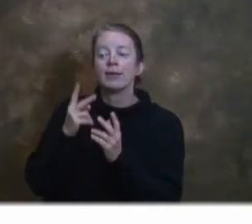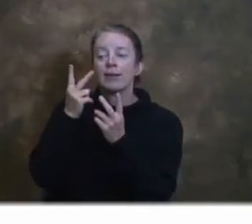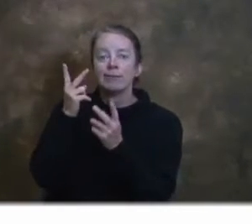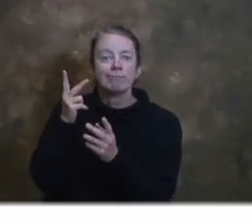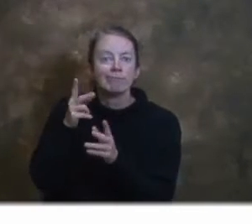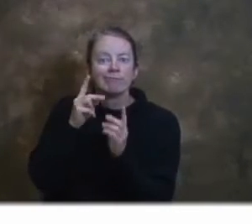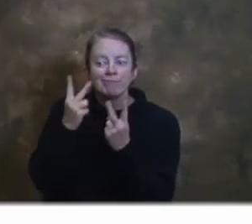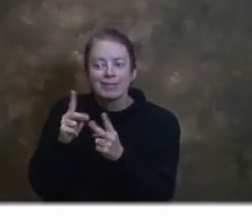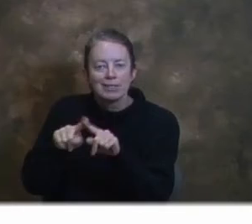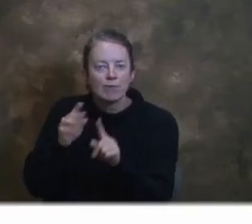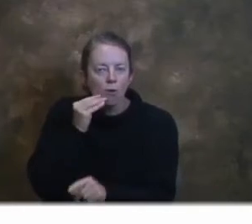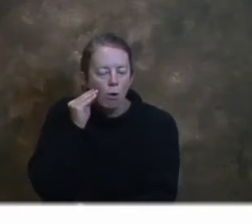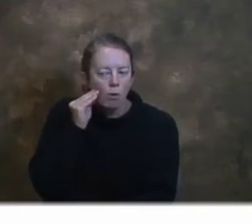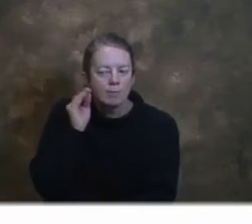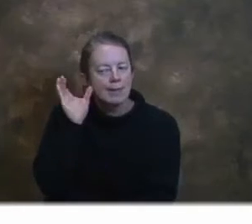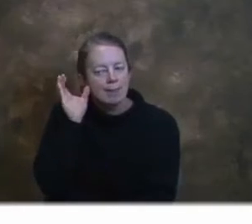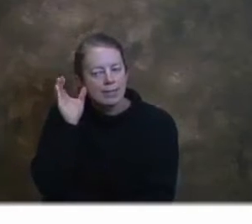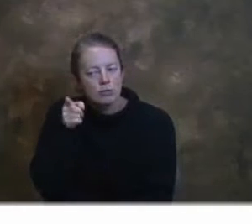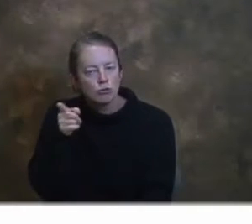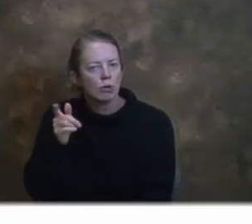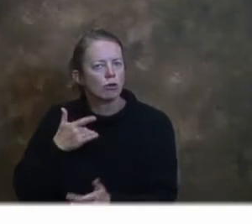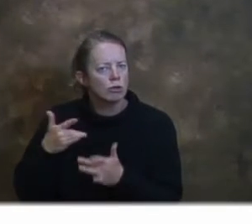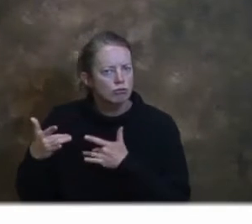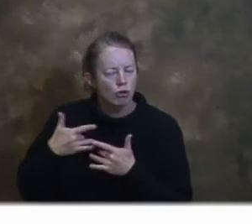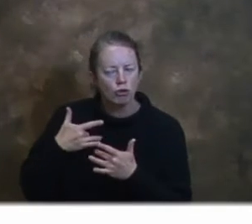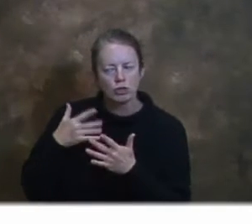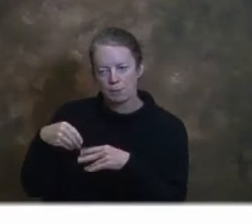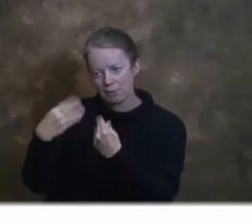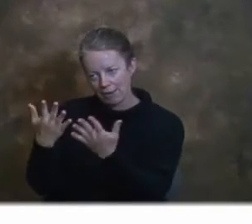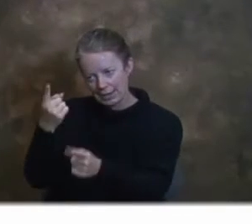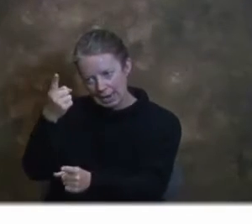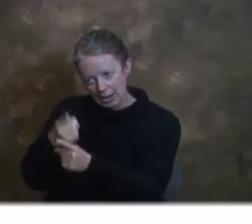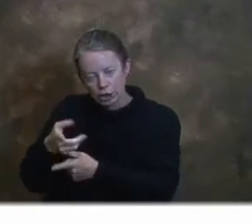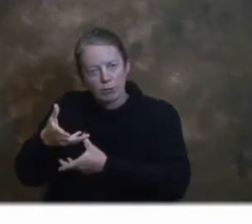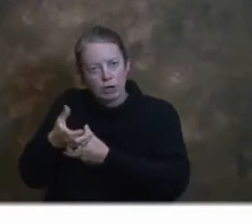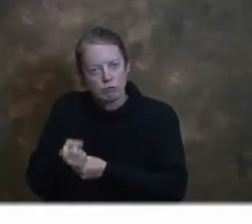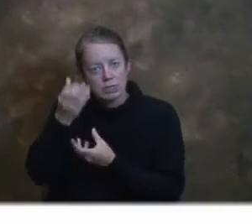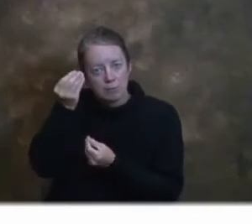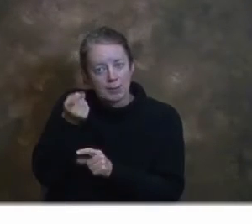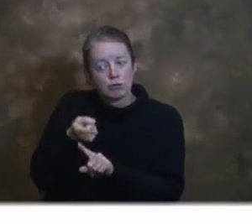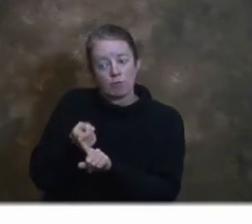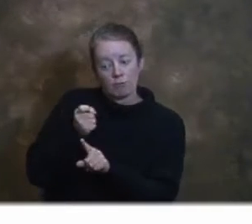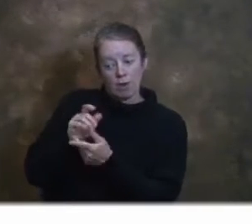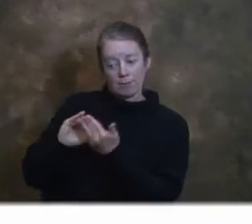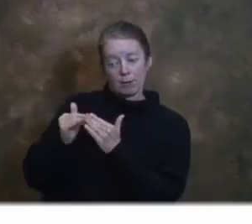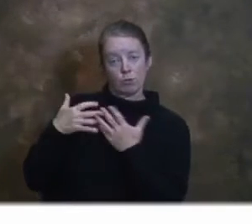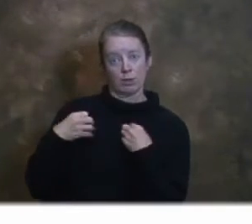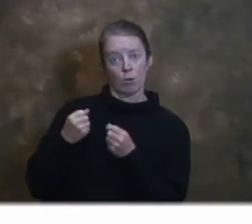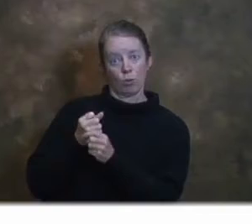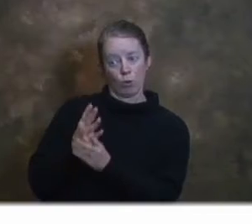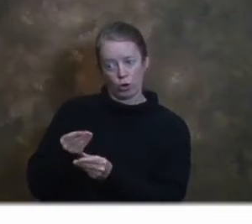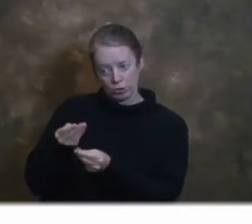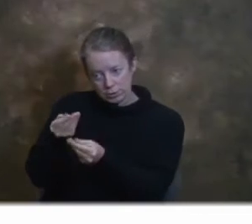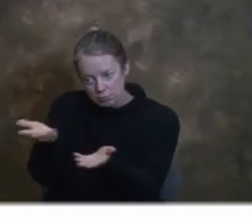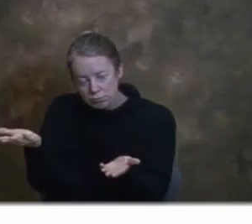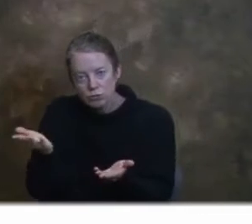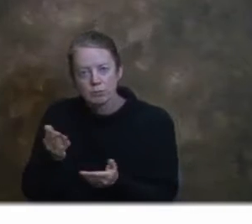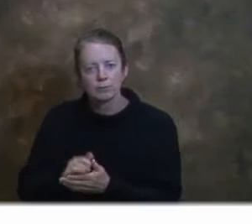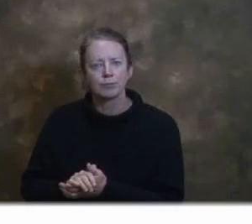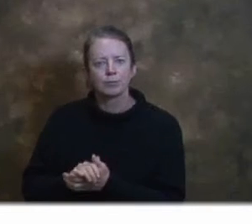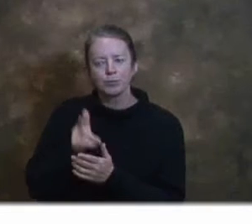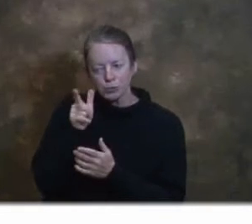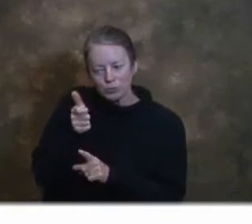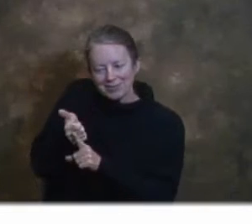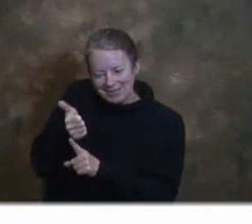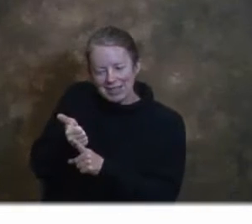concerns, two, provide accurate and trusted information by those community health workers who are a part